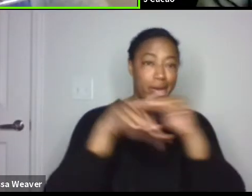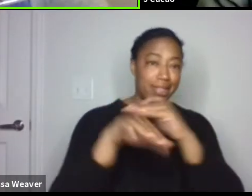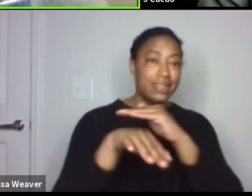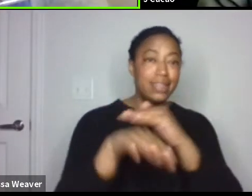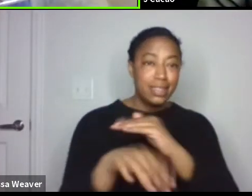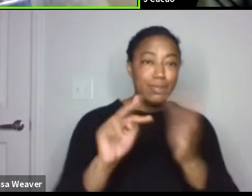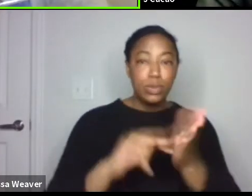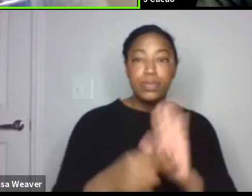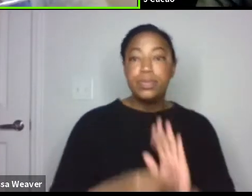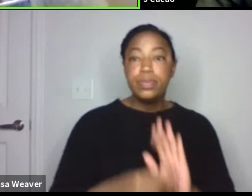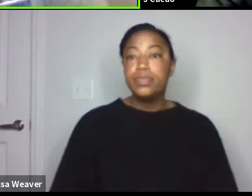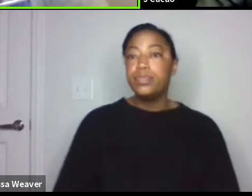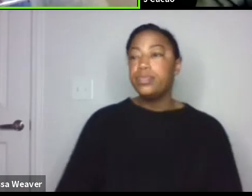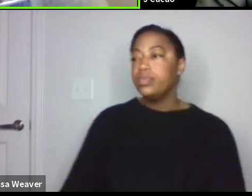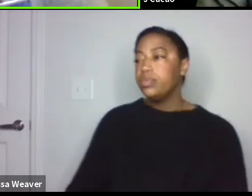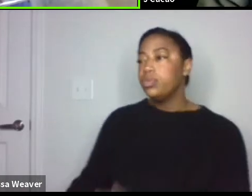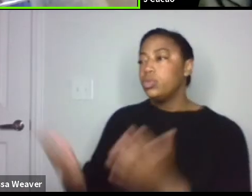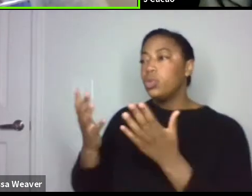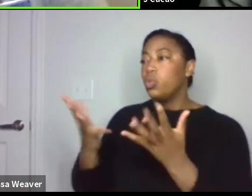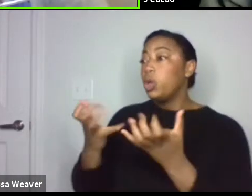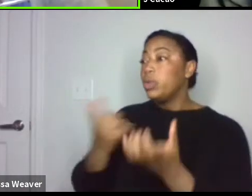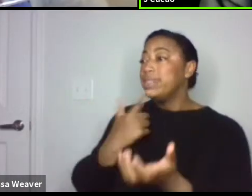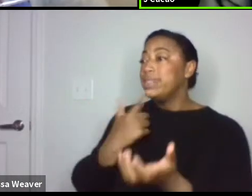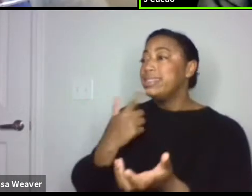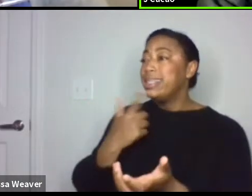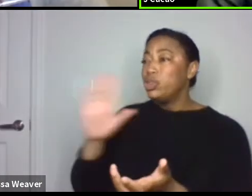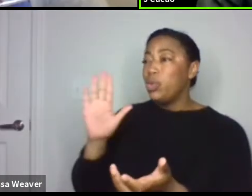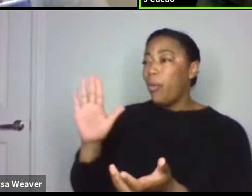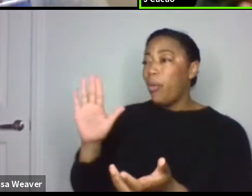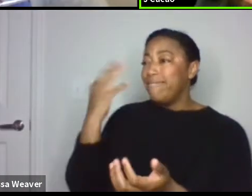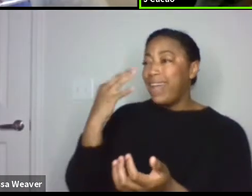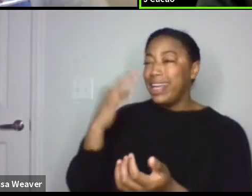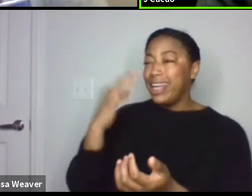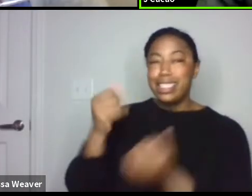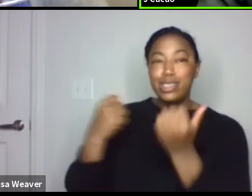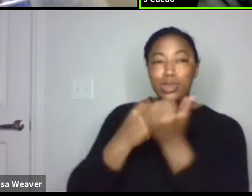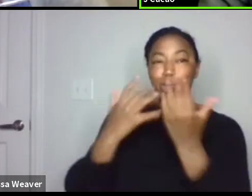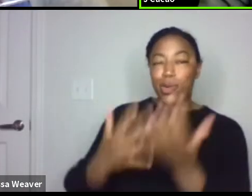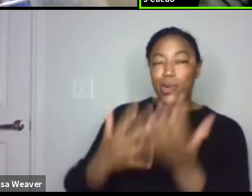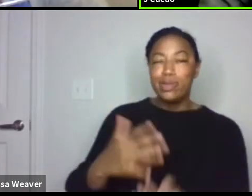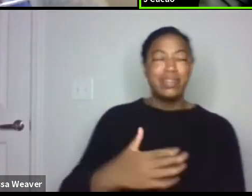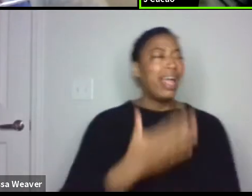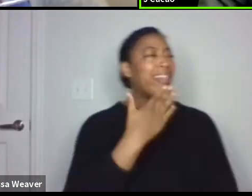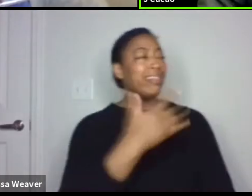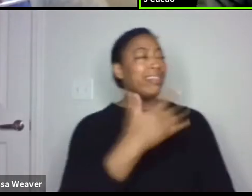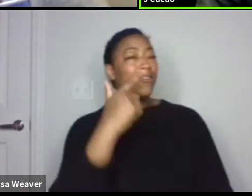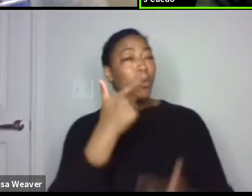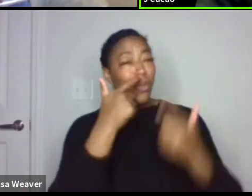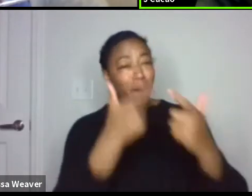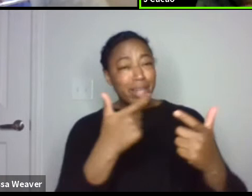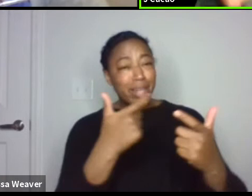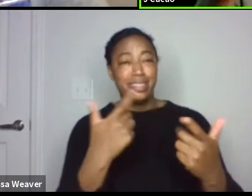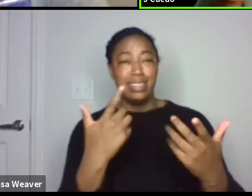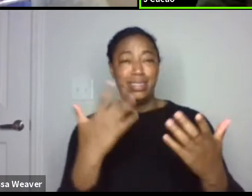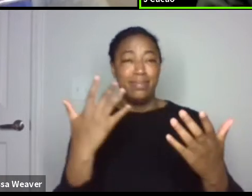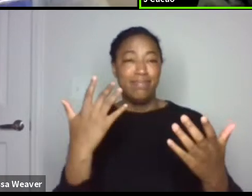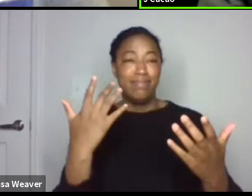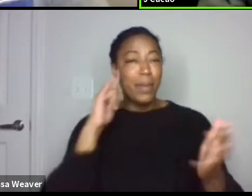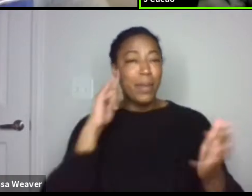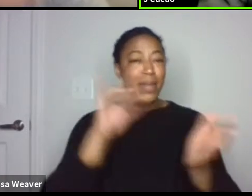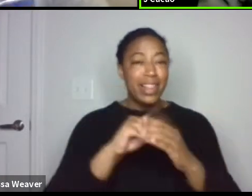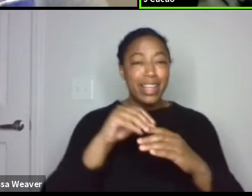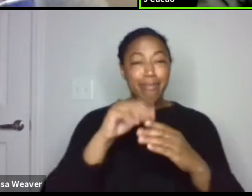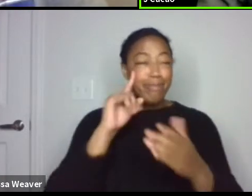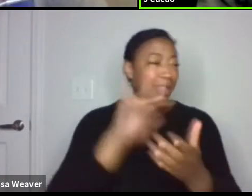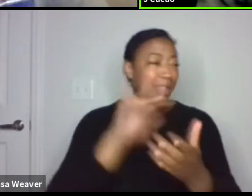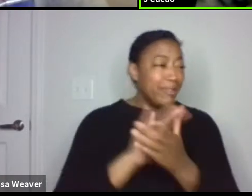So what would you like to say to your fans and supporters? Thank you for watching. Thank you for believing in me. And stay tuned. Stay tuned.